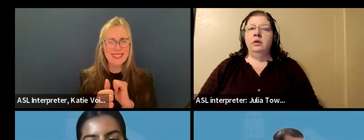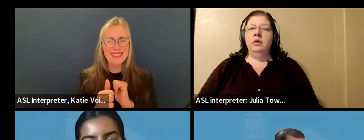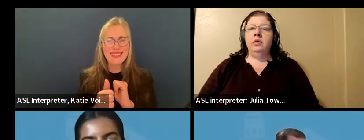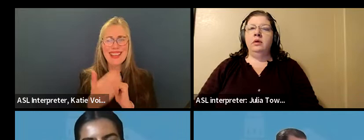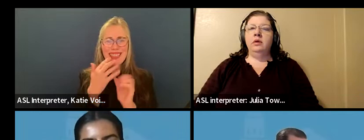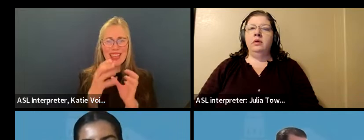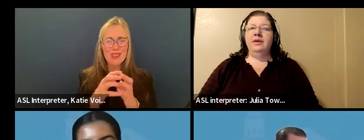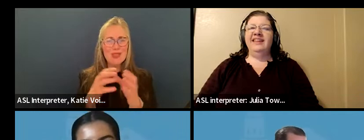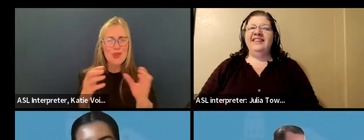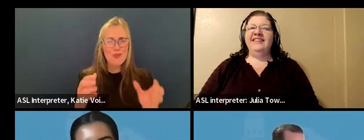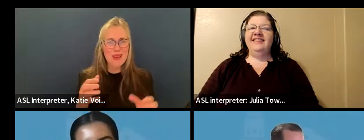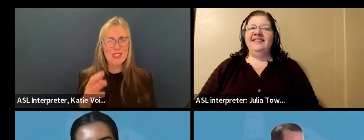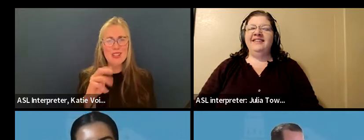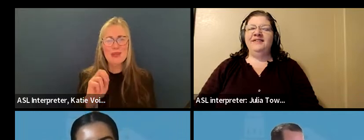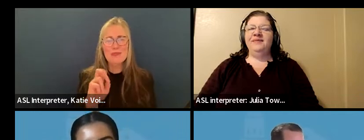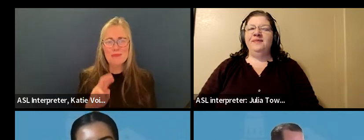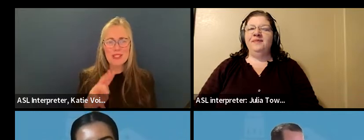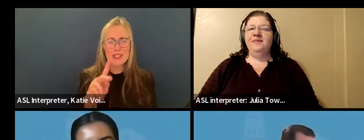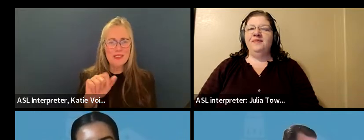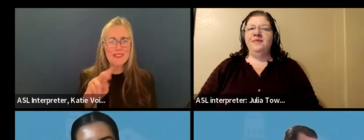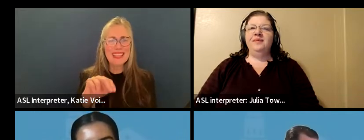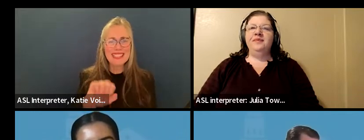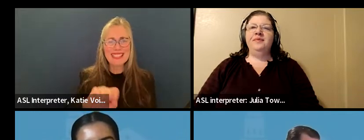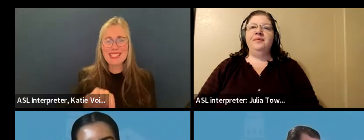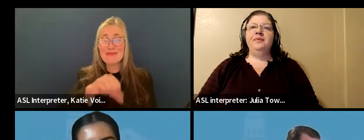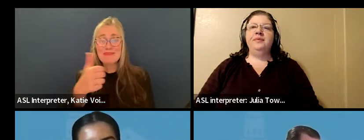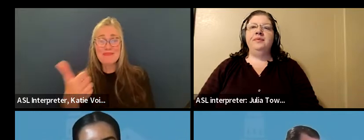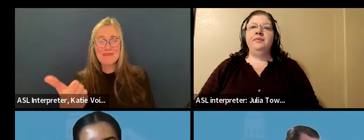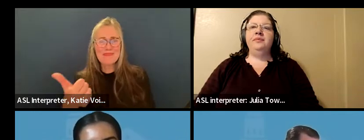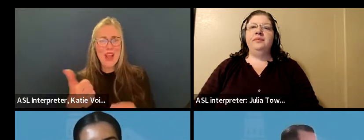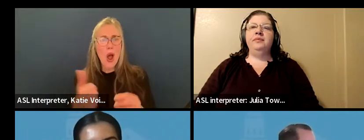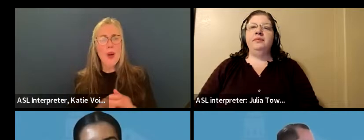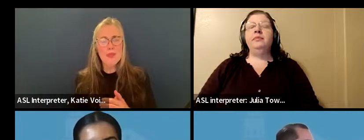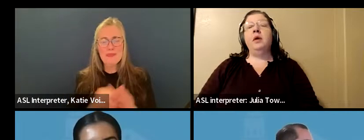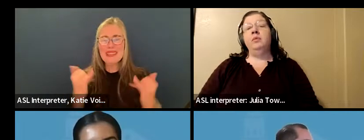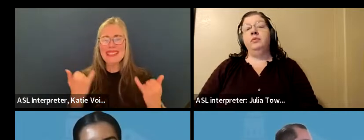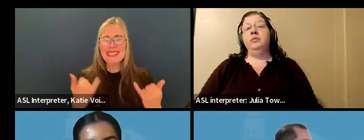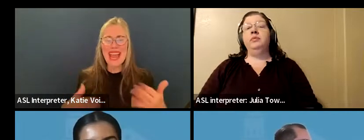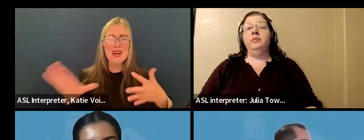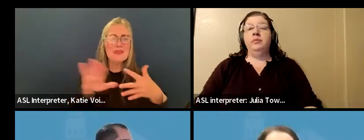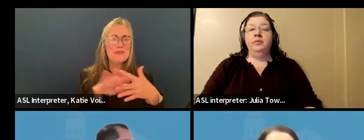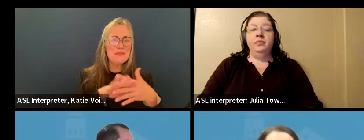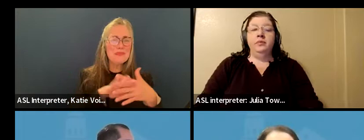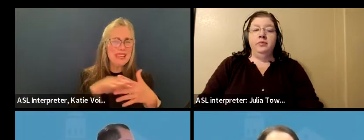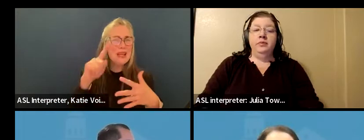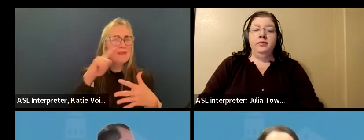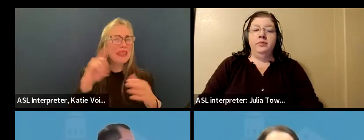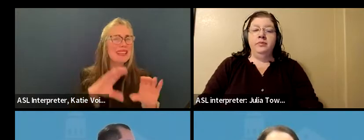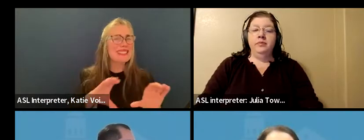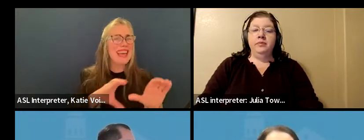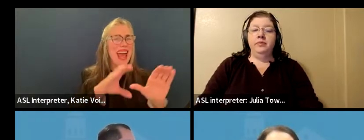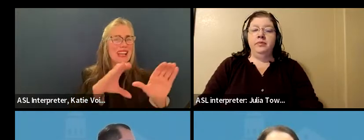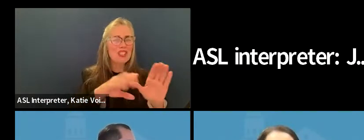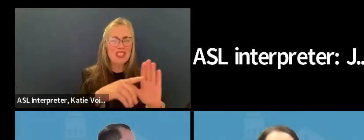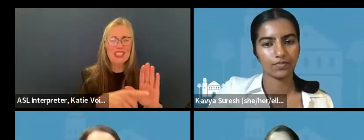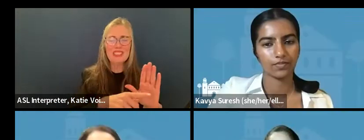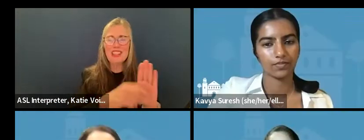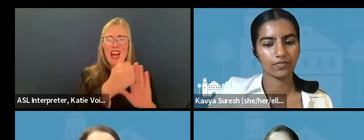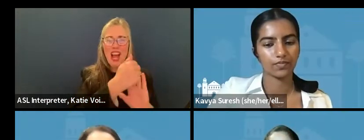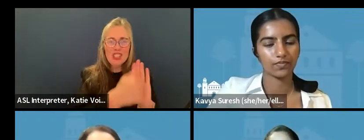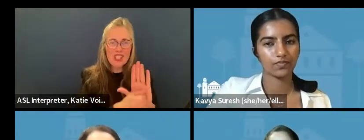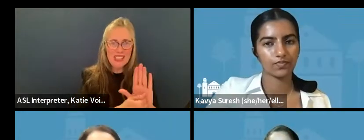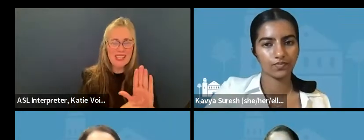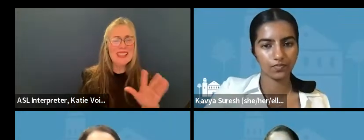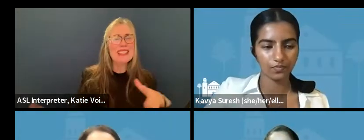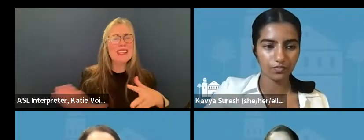Thank you so much, Mr. Vince. Board members, we will take a break now that we have concluded our action agenda. We'll take a 10-minute break and coming back to